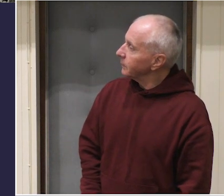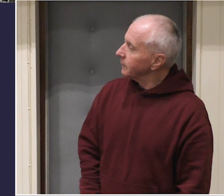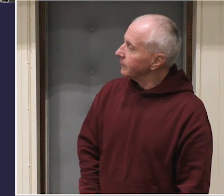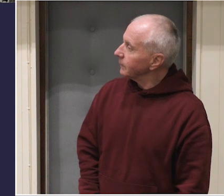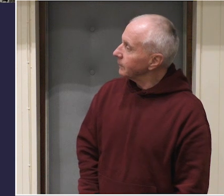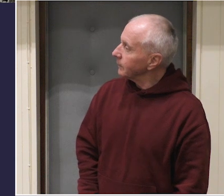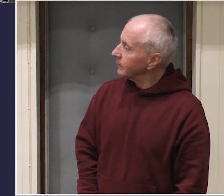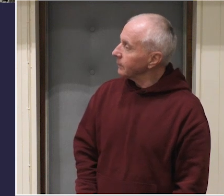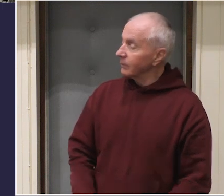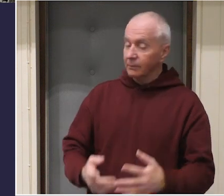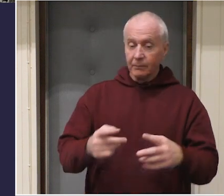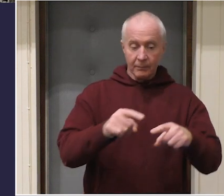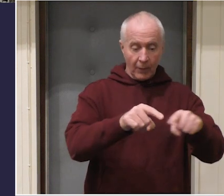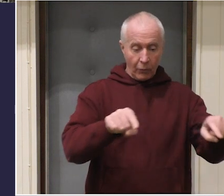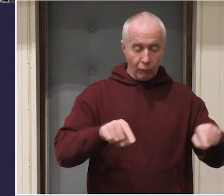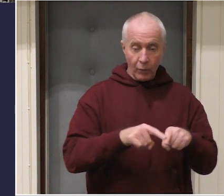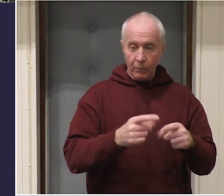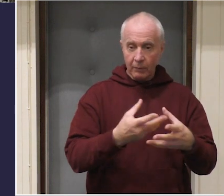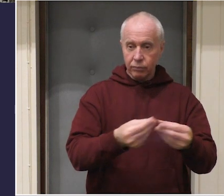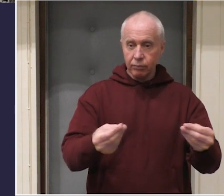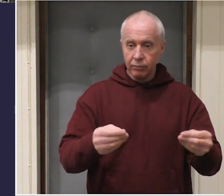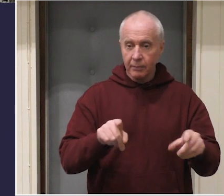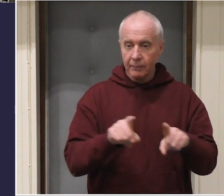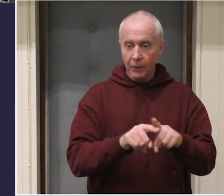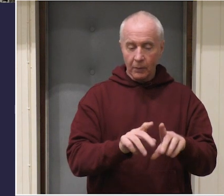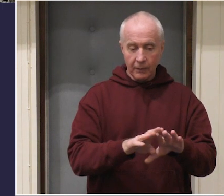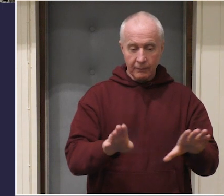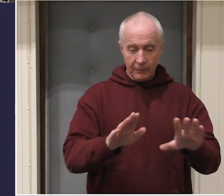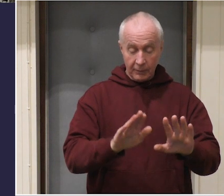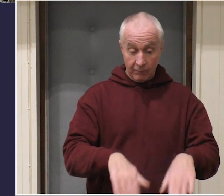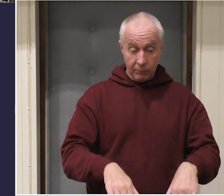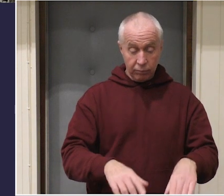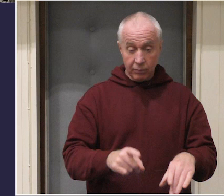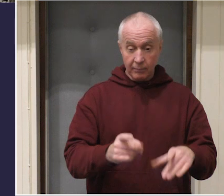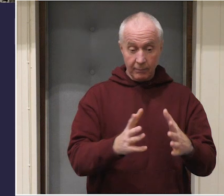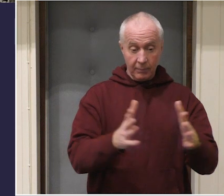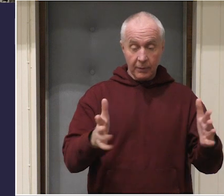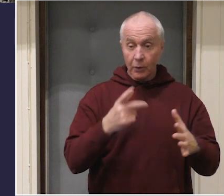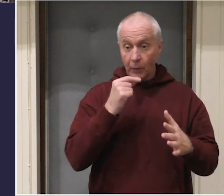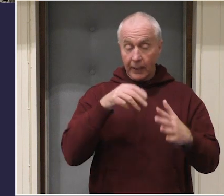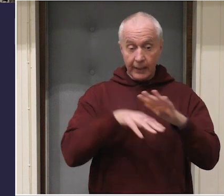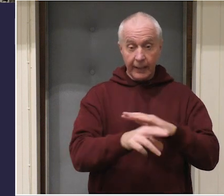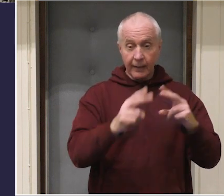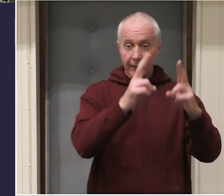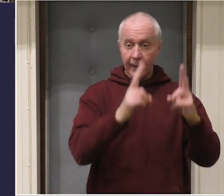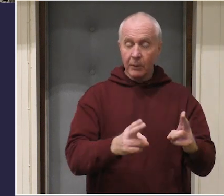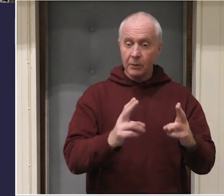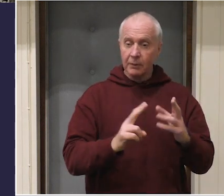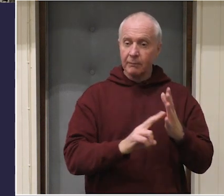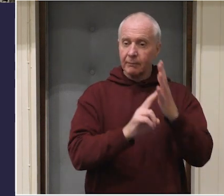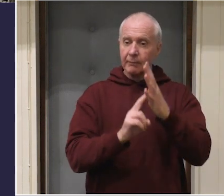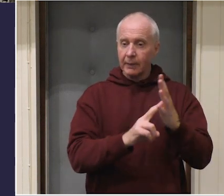The room doesn't exist anymore. They took the floor out to enlarge the Great Hall. But if you want, you can rock up and go around the house. It's owned by the National